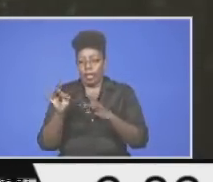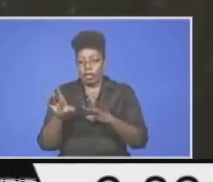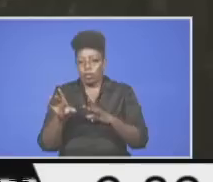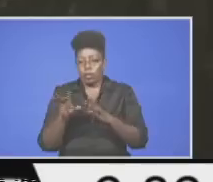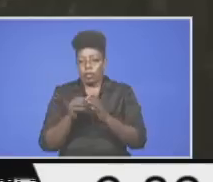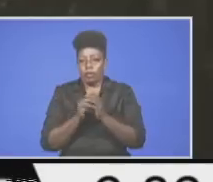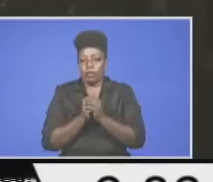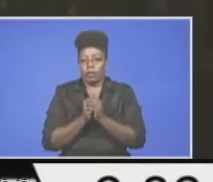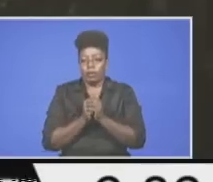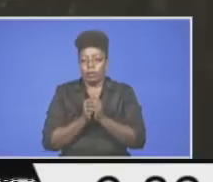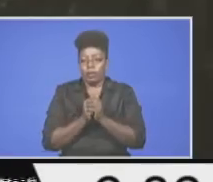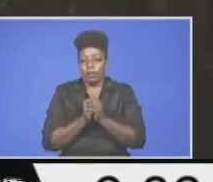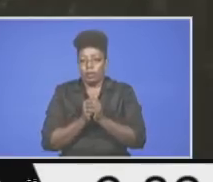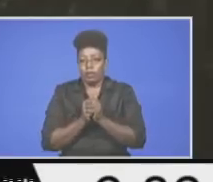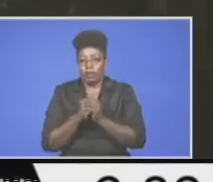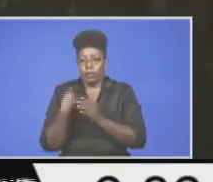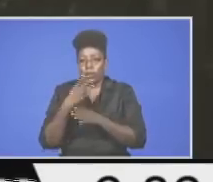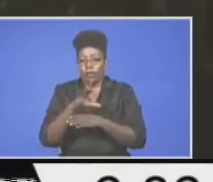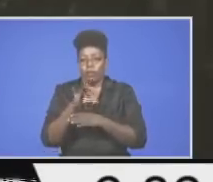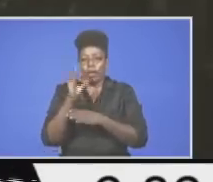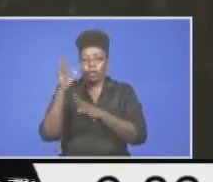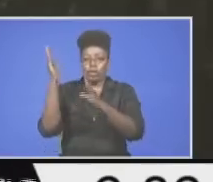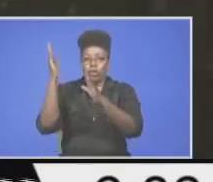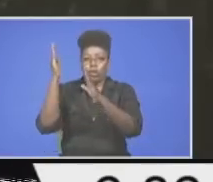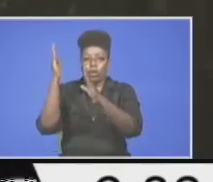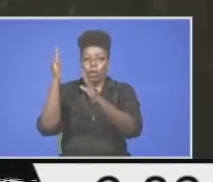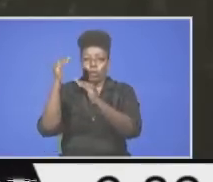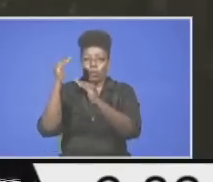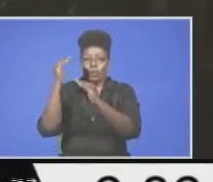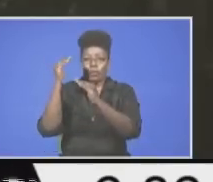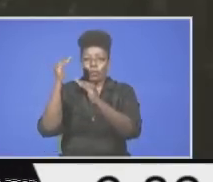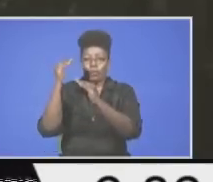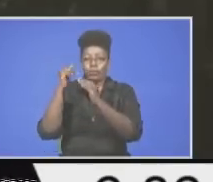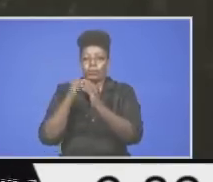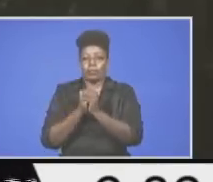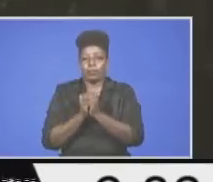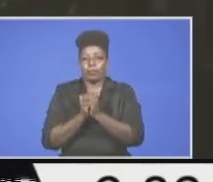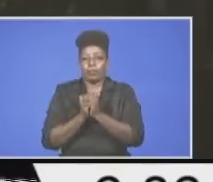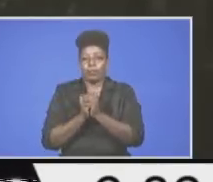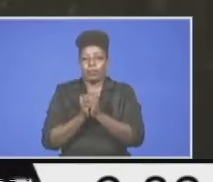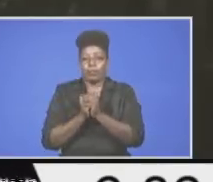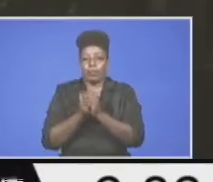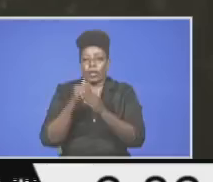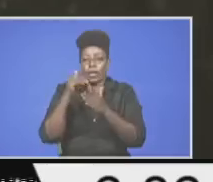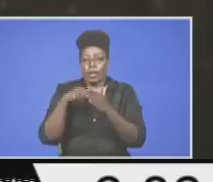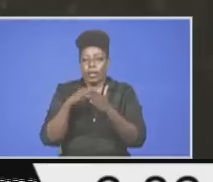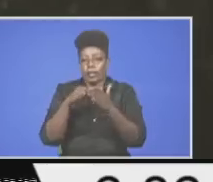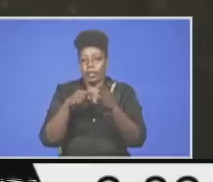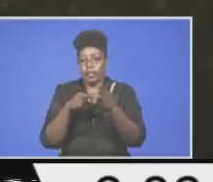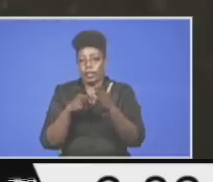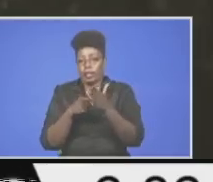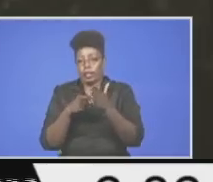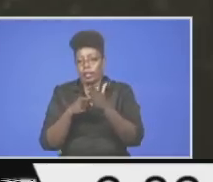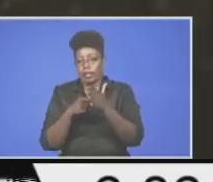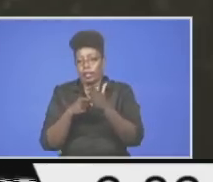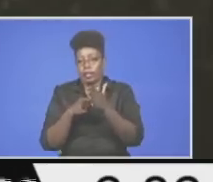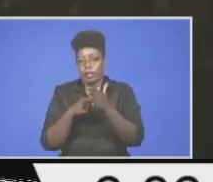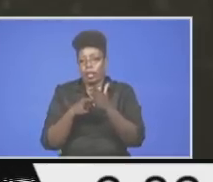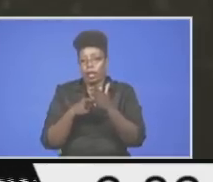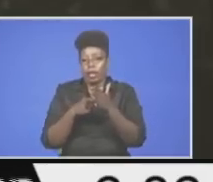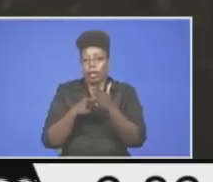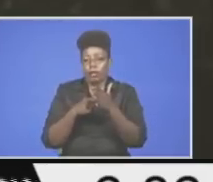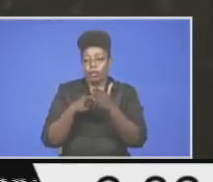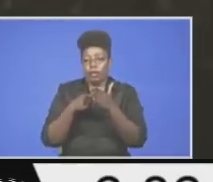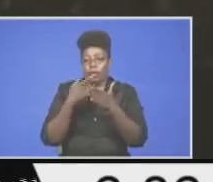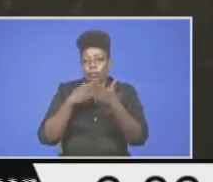global commons, we find hope in the commemoration of the centenary of the birth of a